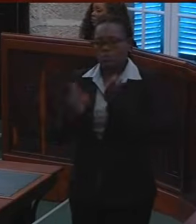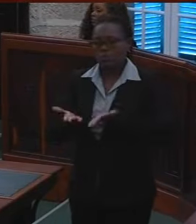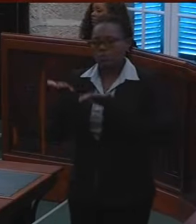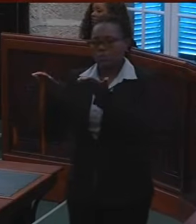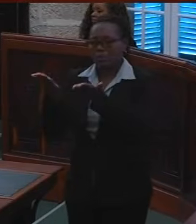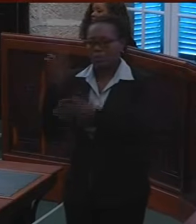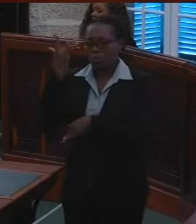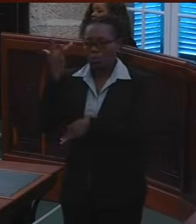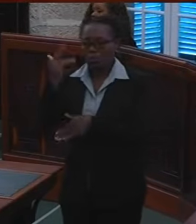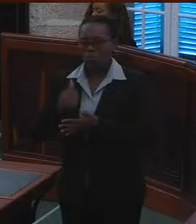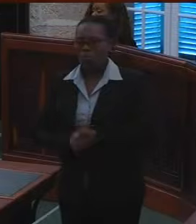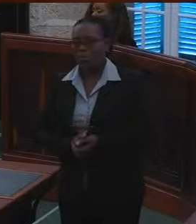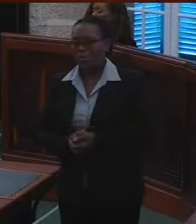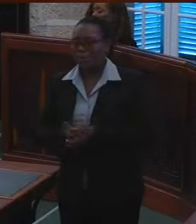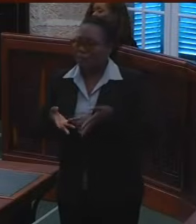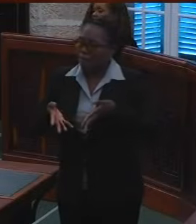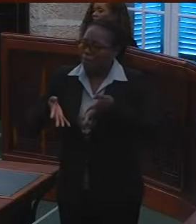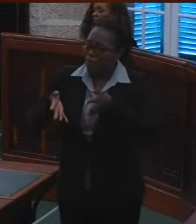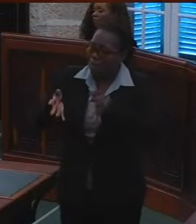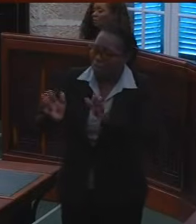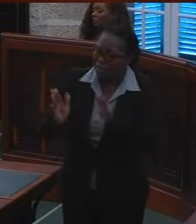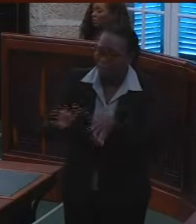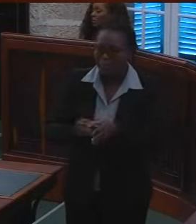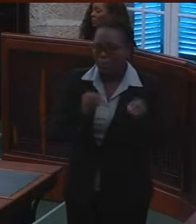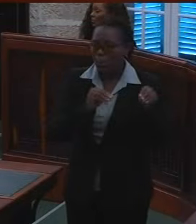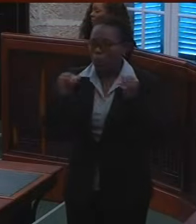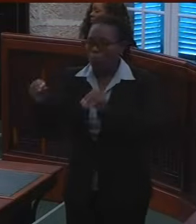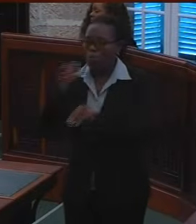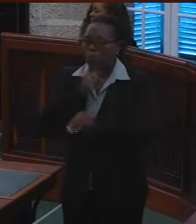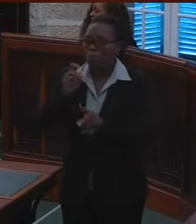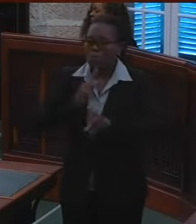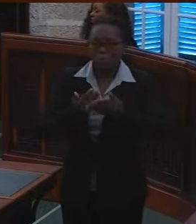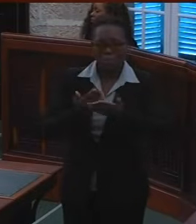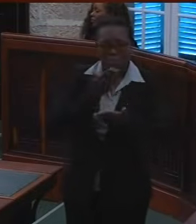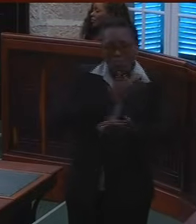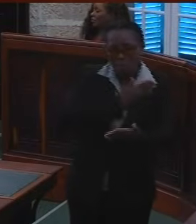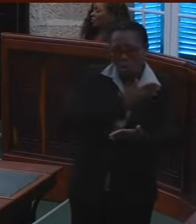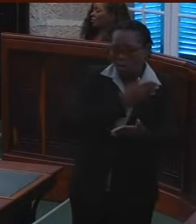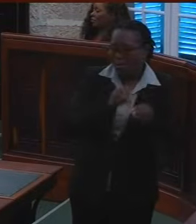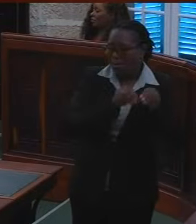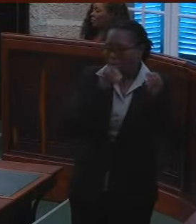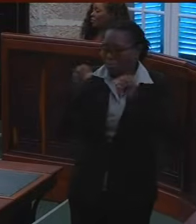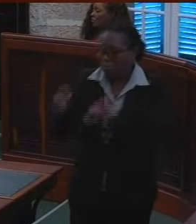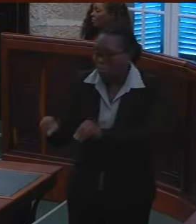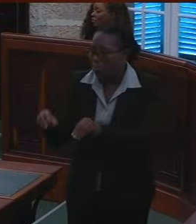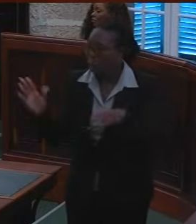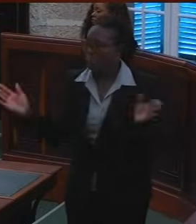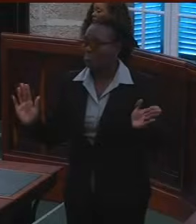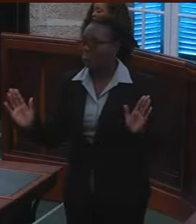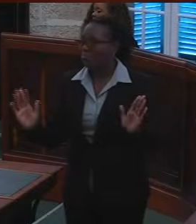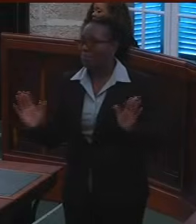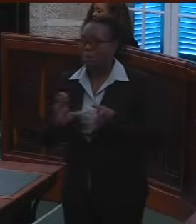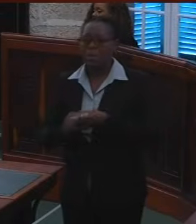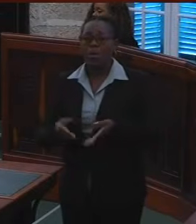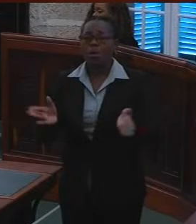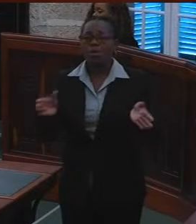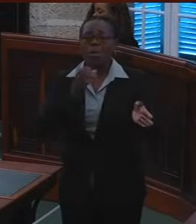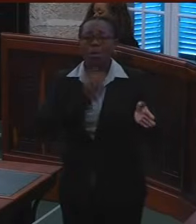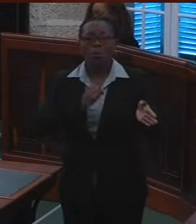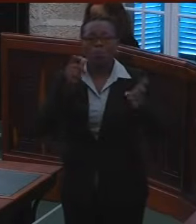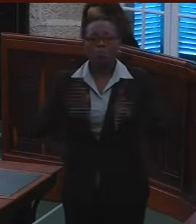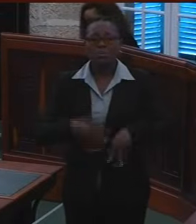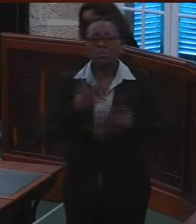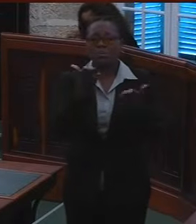this legislation allows us to move older persons we could not before. People would say, how is it that you left that older person